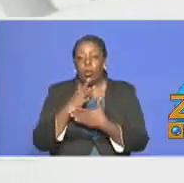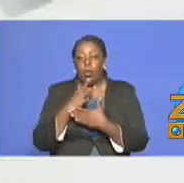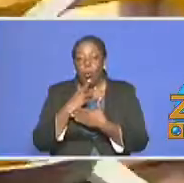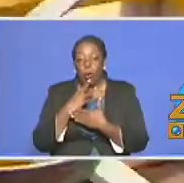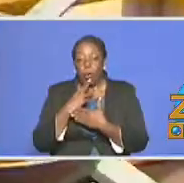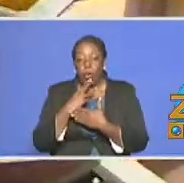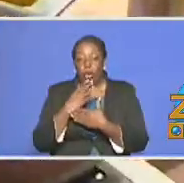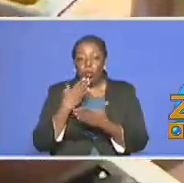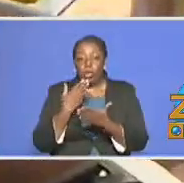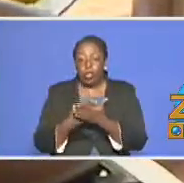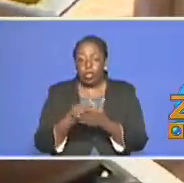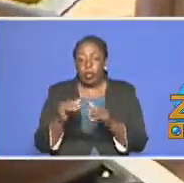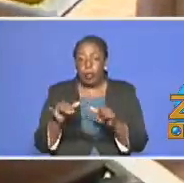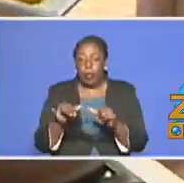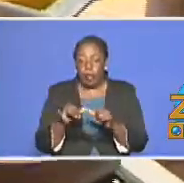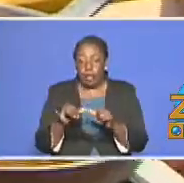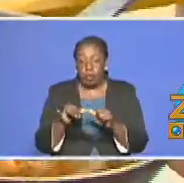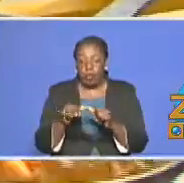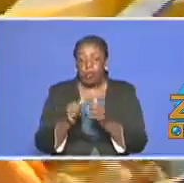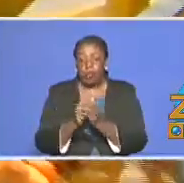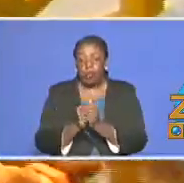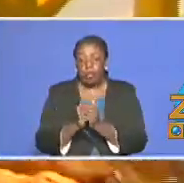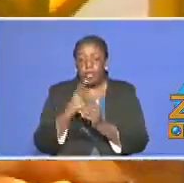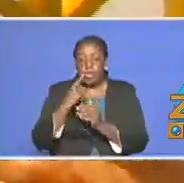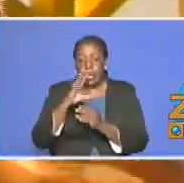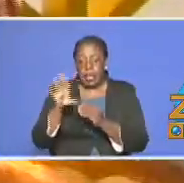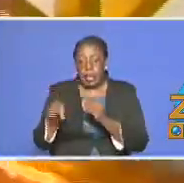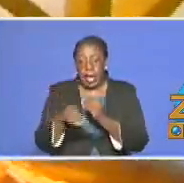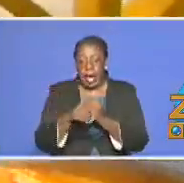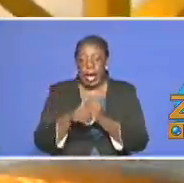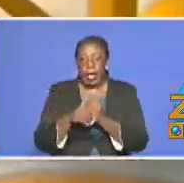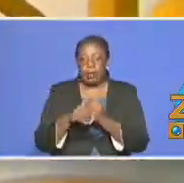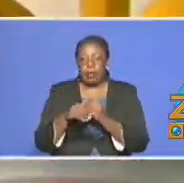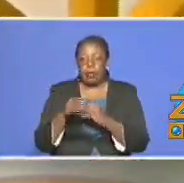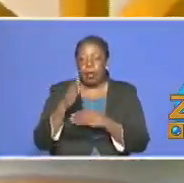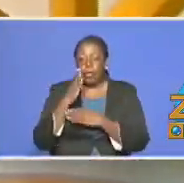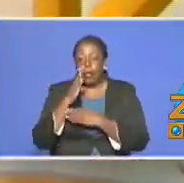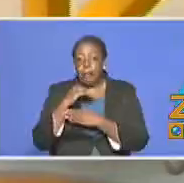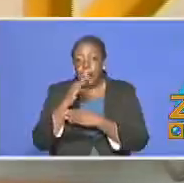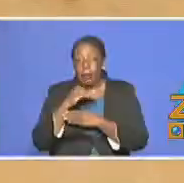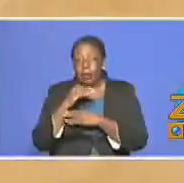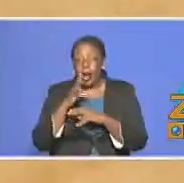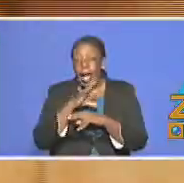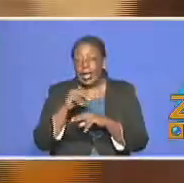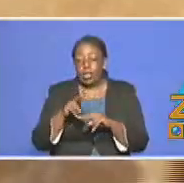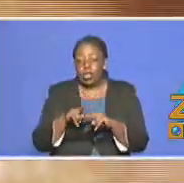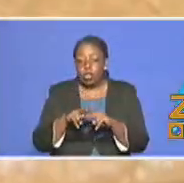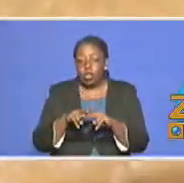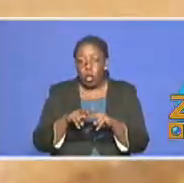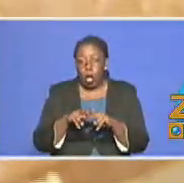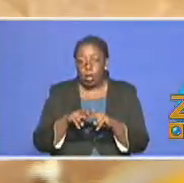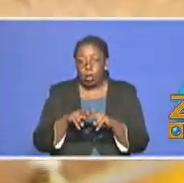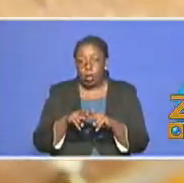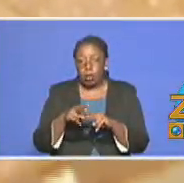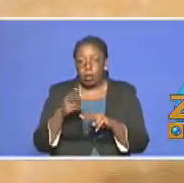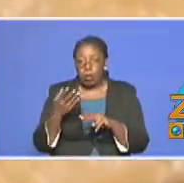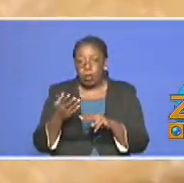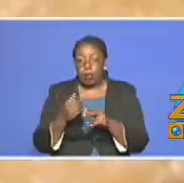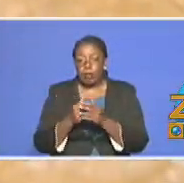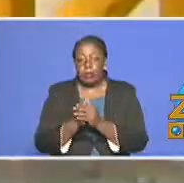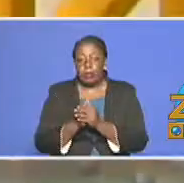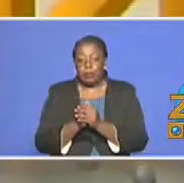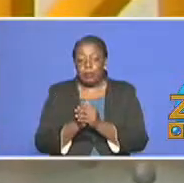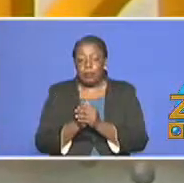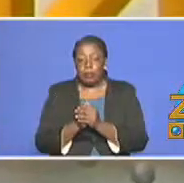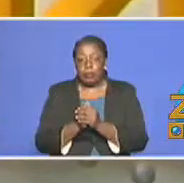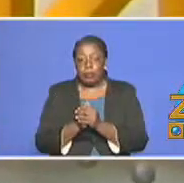measurement. Now I'm gonna make pepper and salt. Is it a particular pepper that's best to use in stew fish? What's that you use? It's a thing we